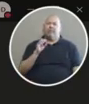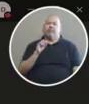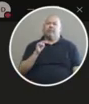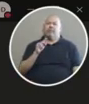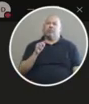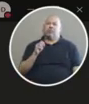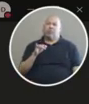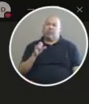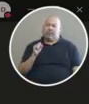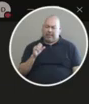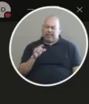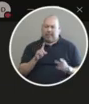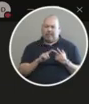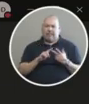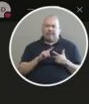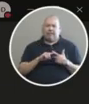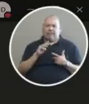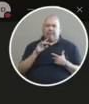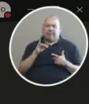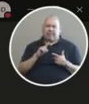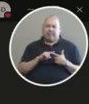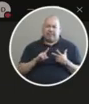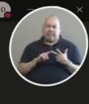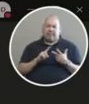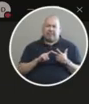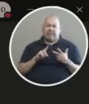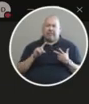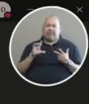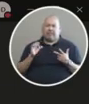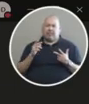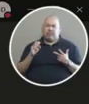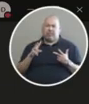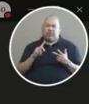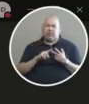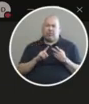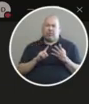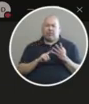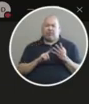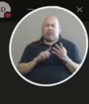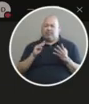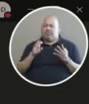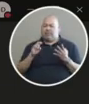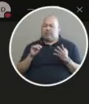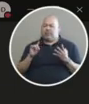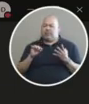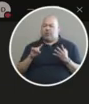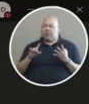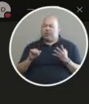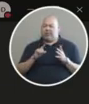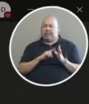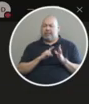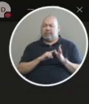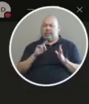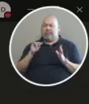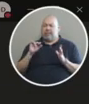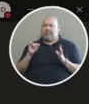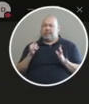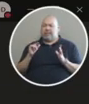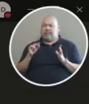Montoya, Octavio Macias, Salfa Chu, Romelia Mendoza, Debbie Nathan.